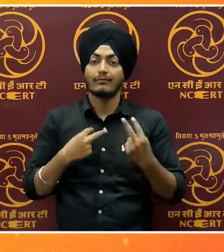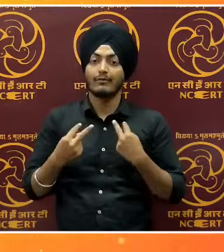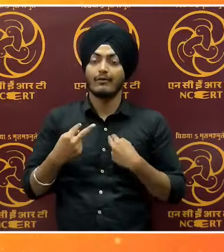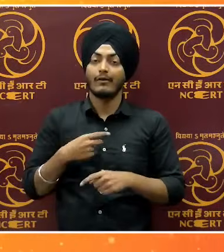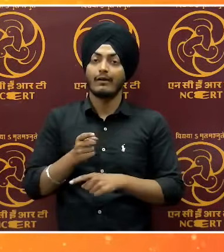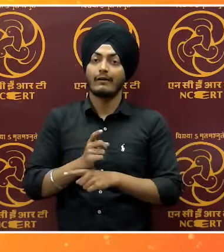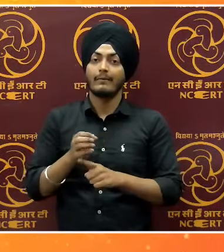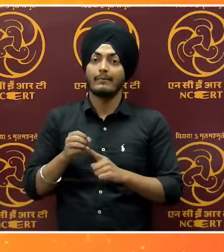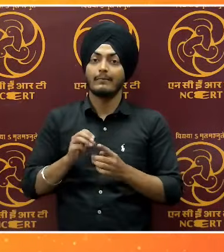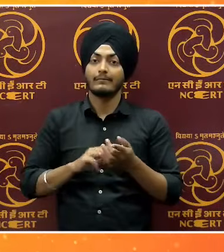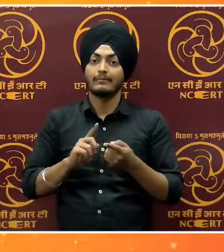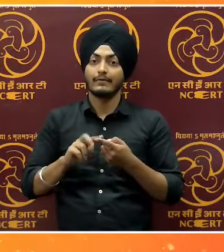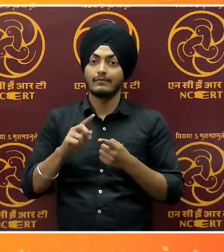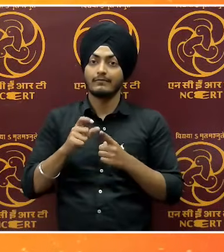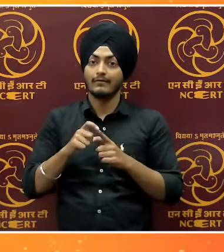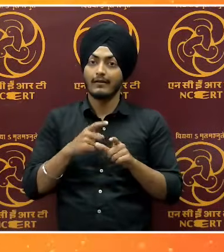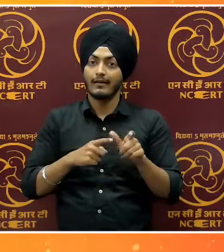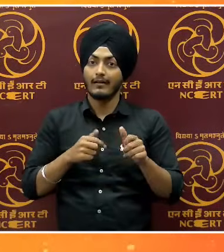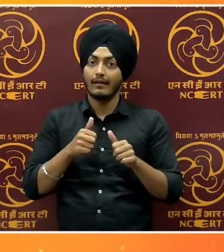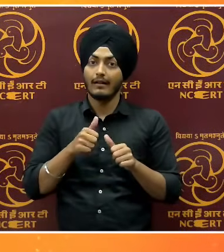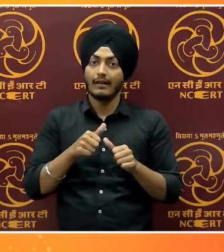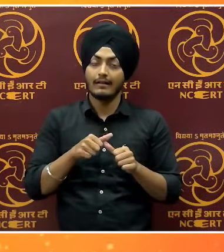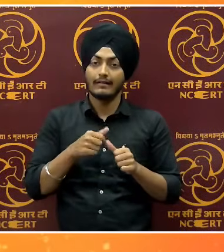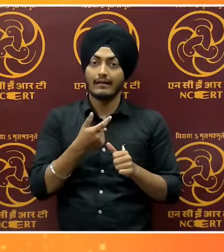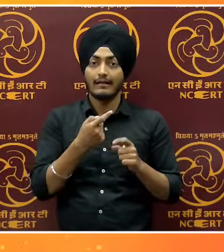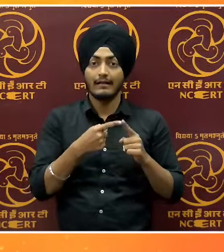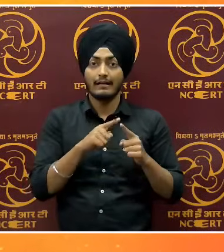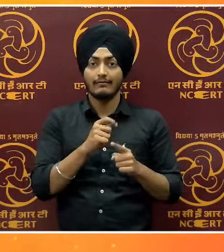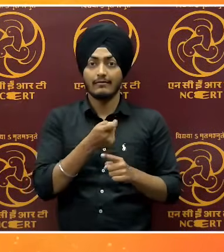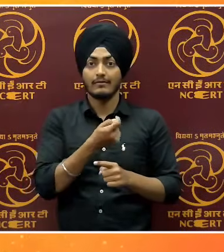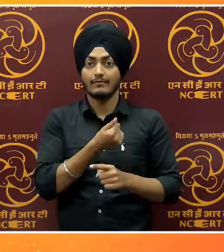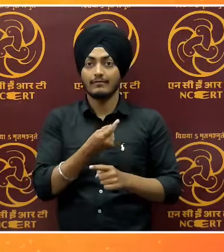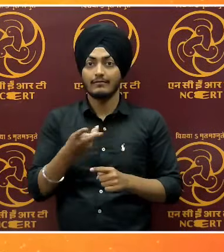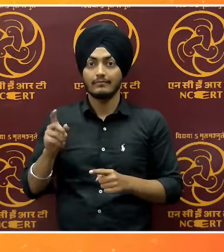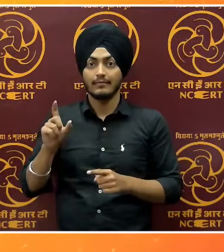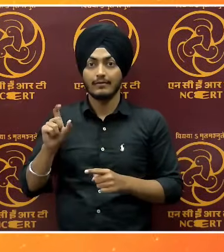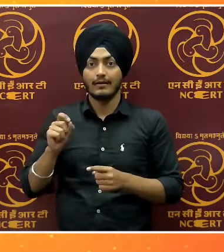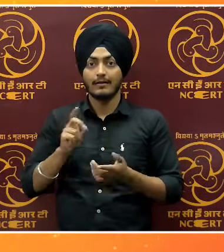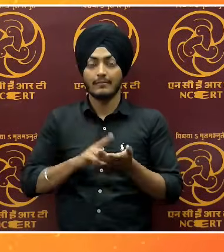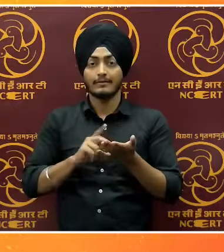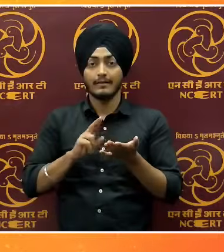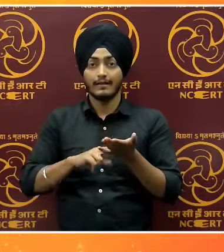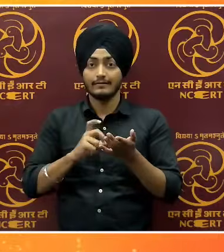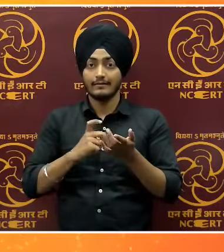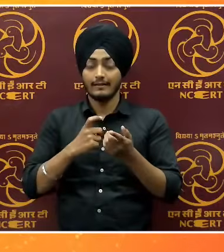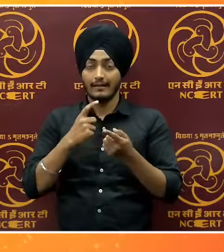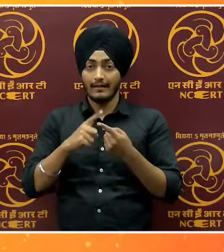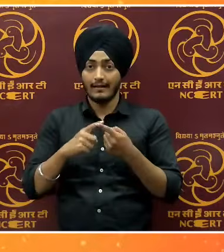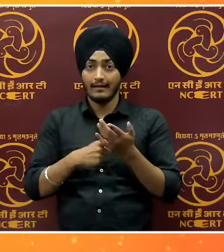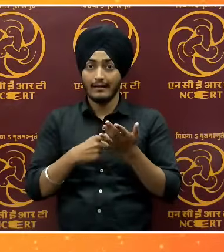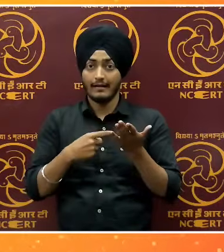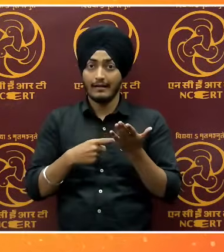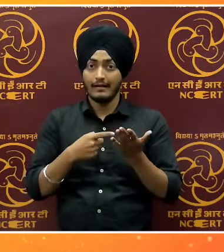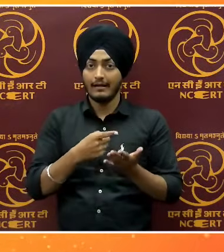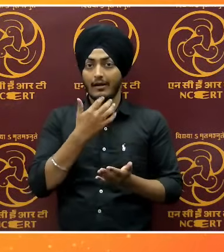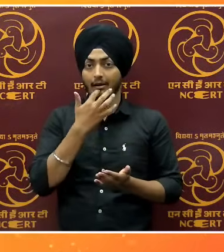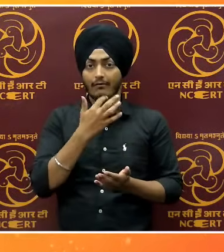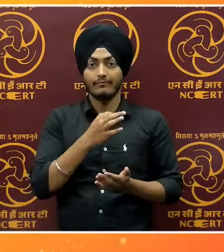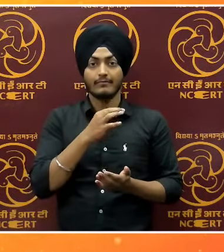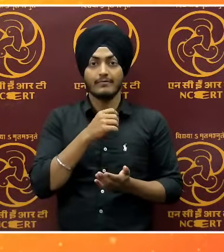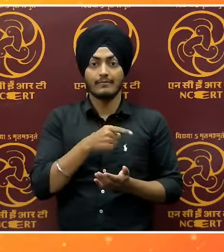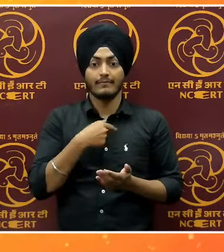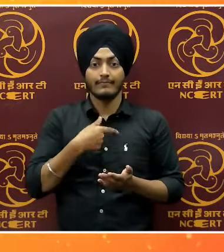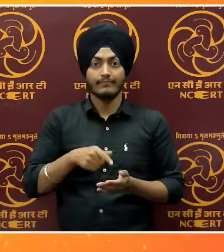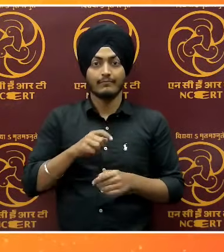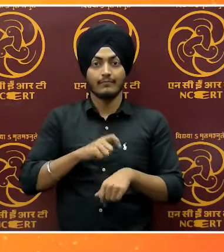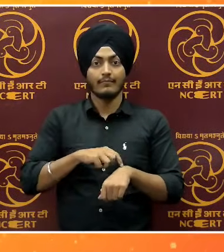number 10 and also on our official YouTube handle, that is NCERT official. Well, let me apprise you all, for this half an